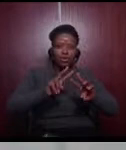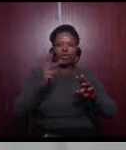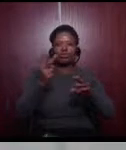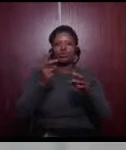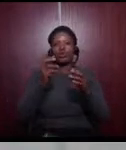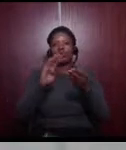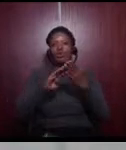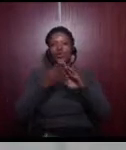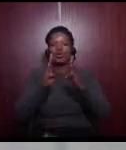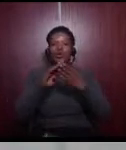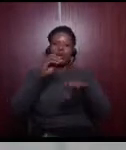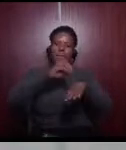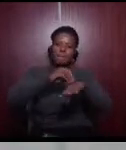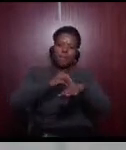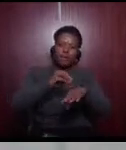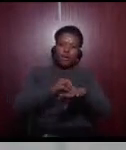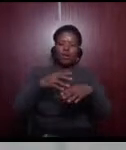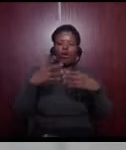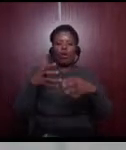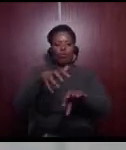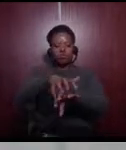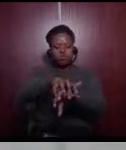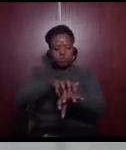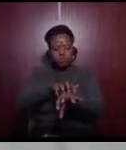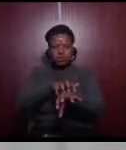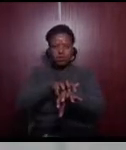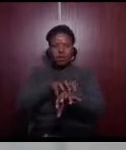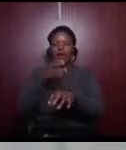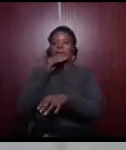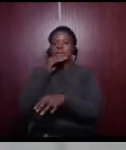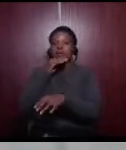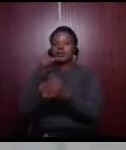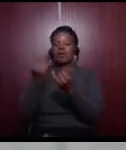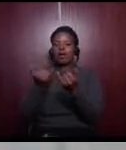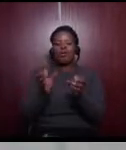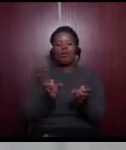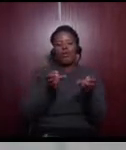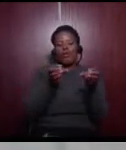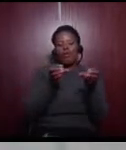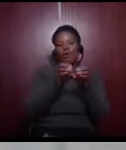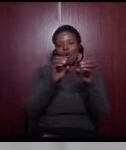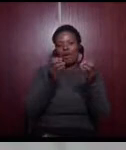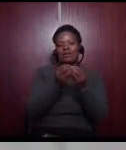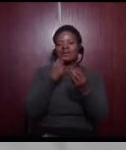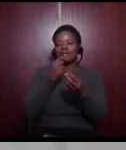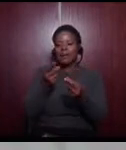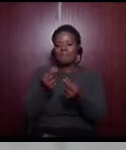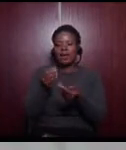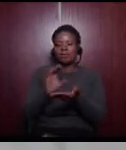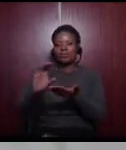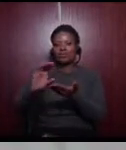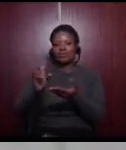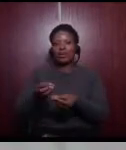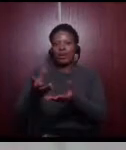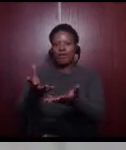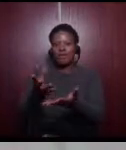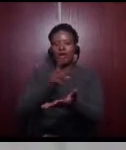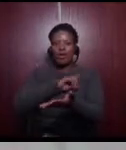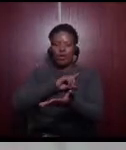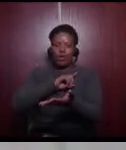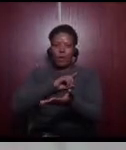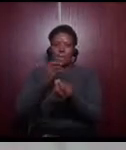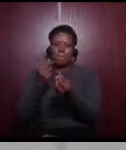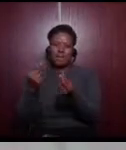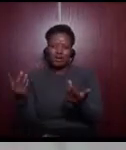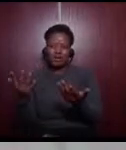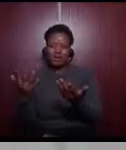then agricultural projects as well. The board will be able to say, okay, we fund this organization with so much money because this organization